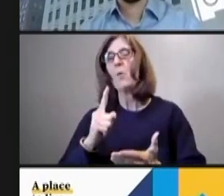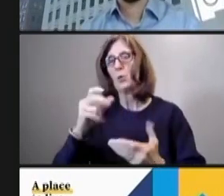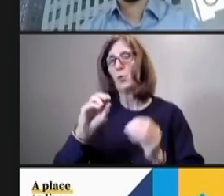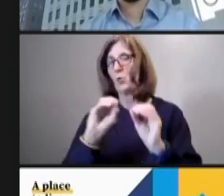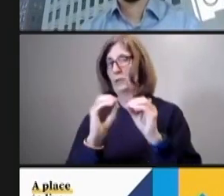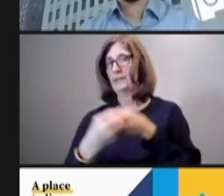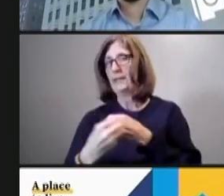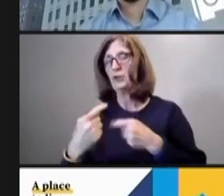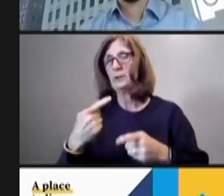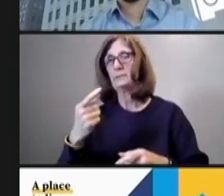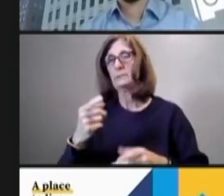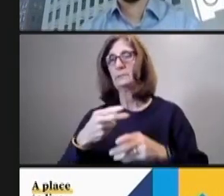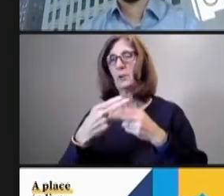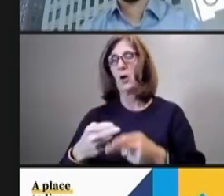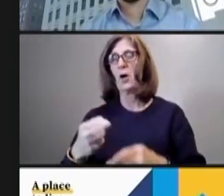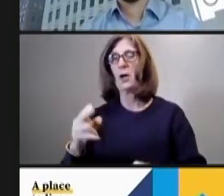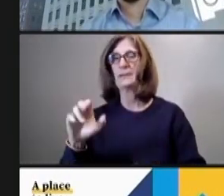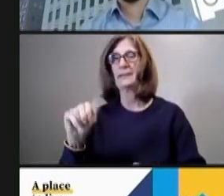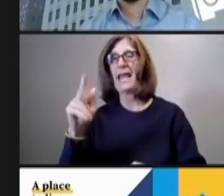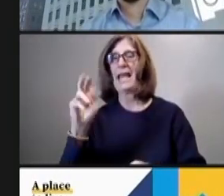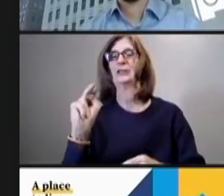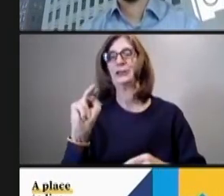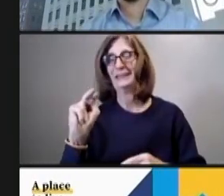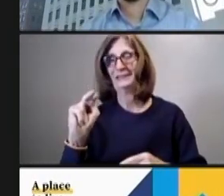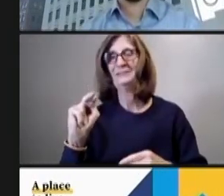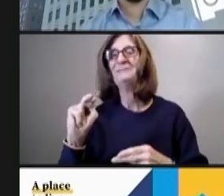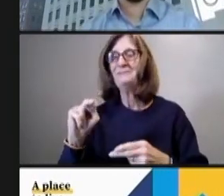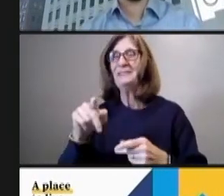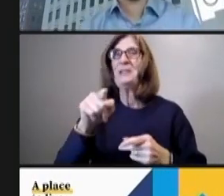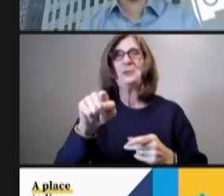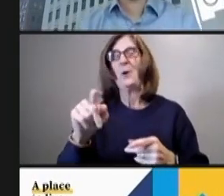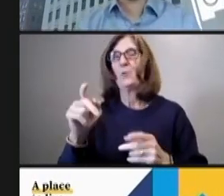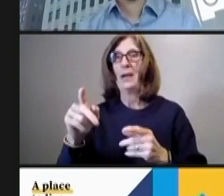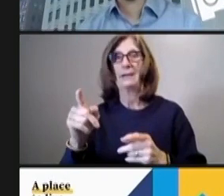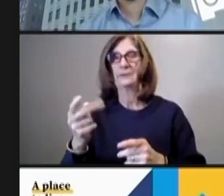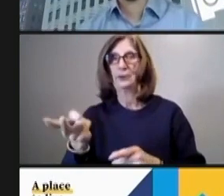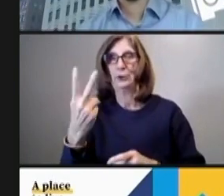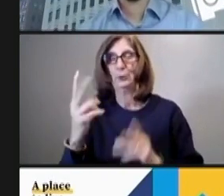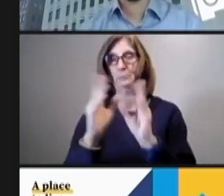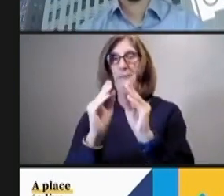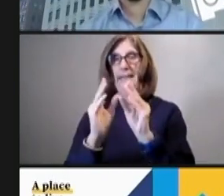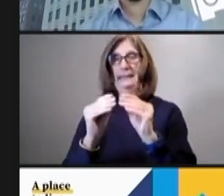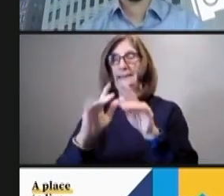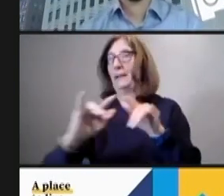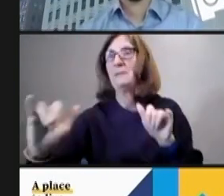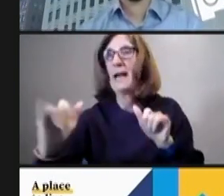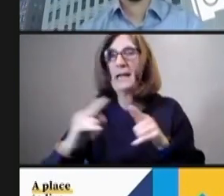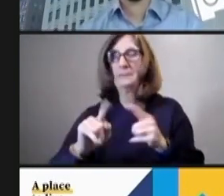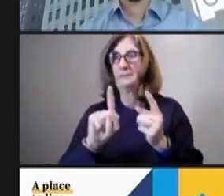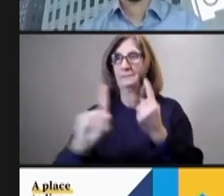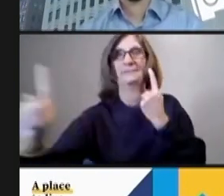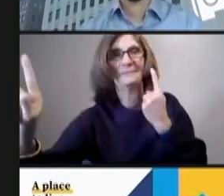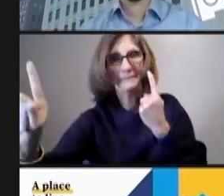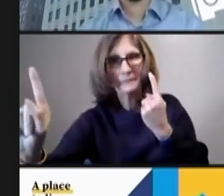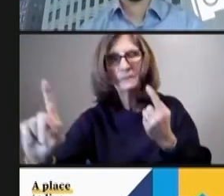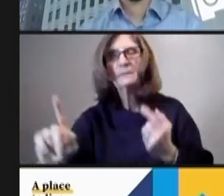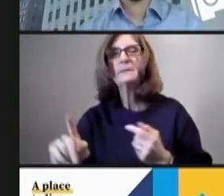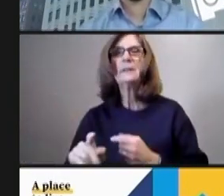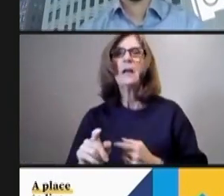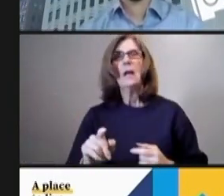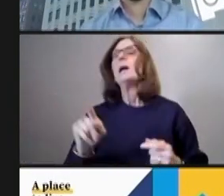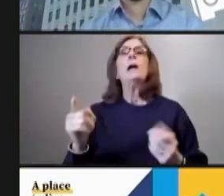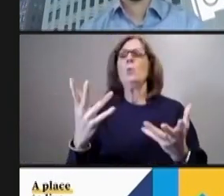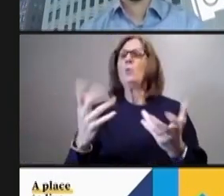Ryan, we have two meetings right now. She took one, I took the other, so you have me and me alone today. So we wanted to give a quick